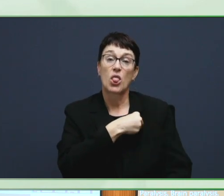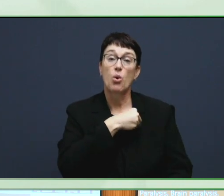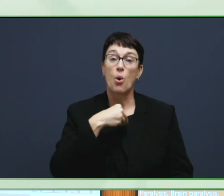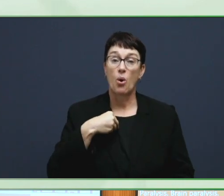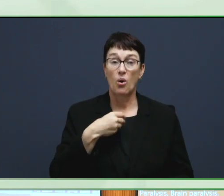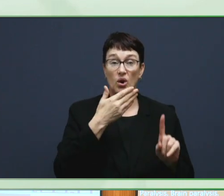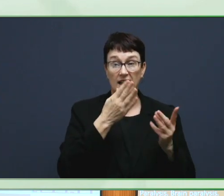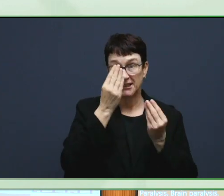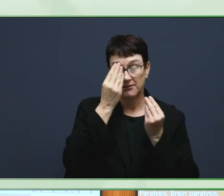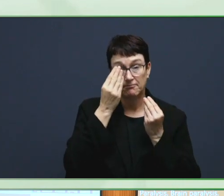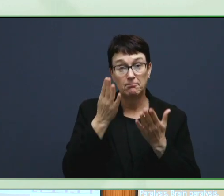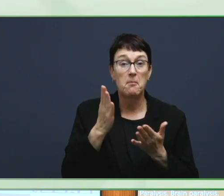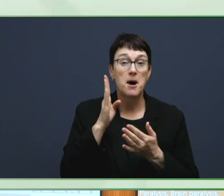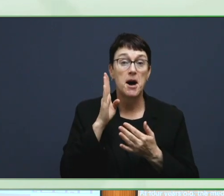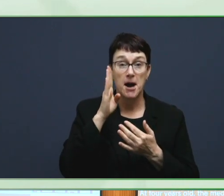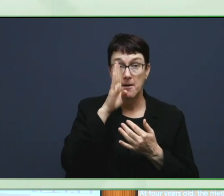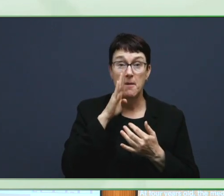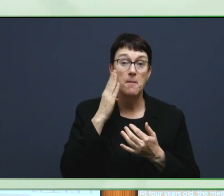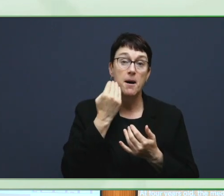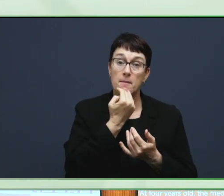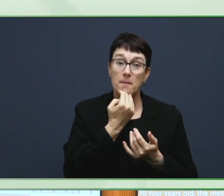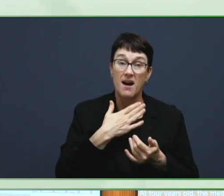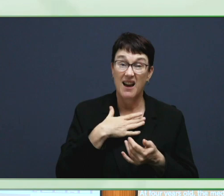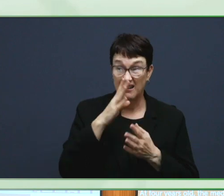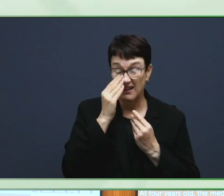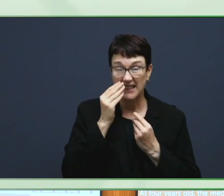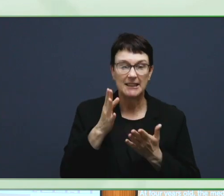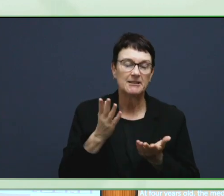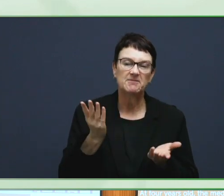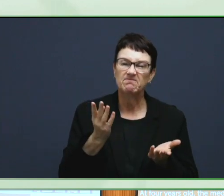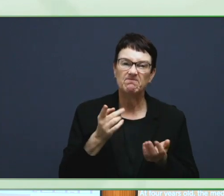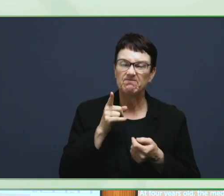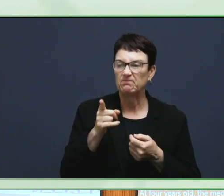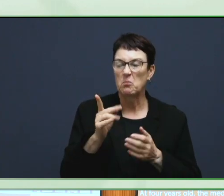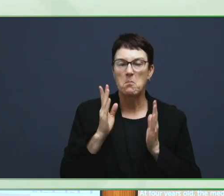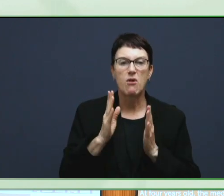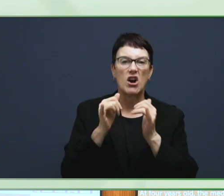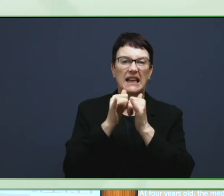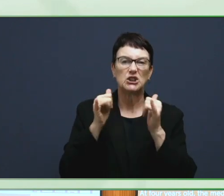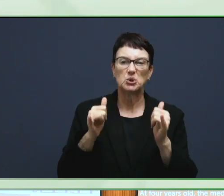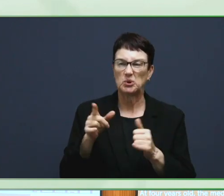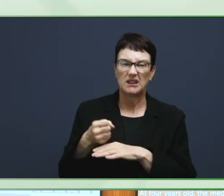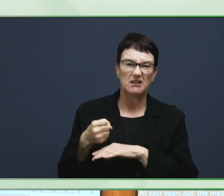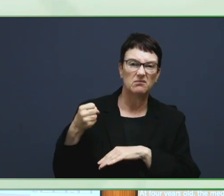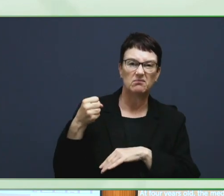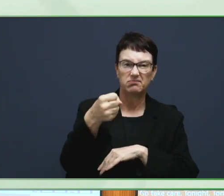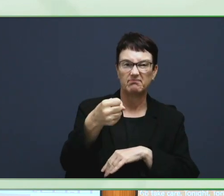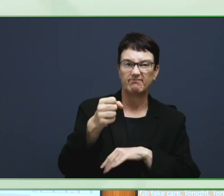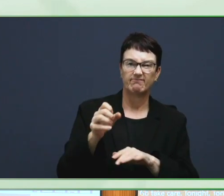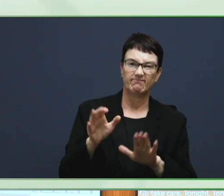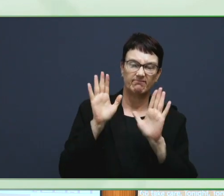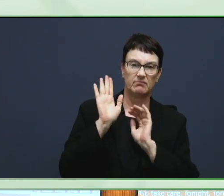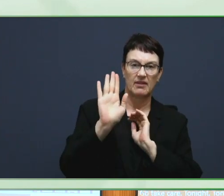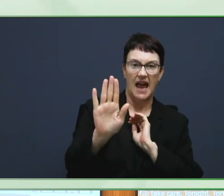go take her to a special institution and have more